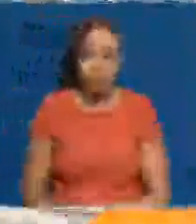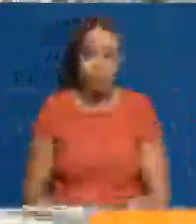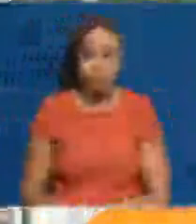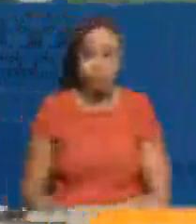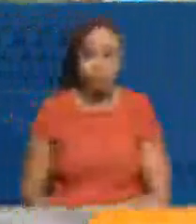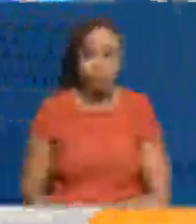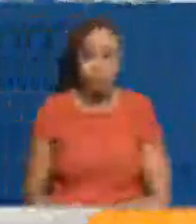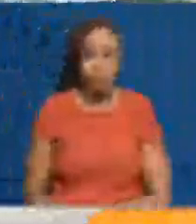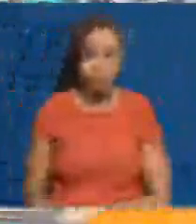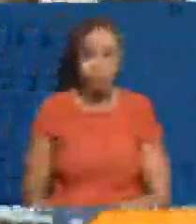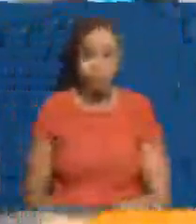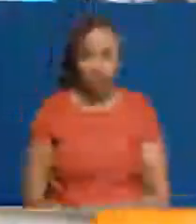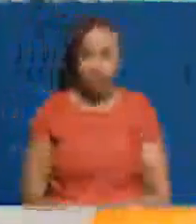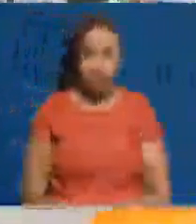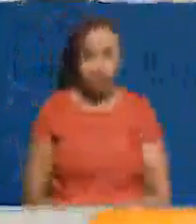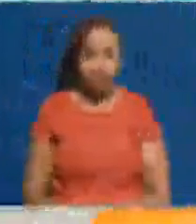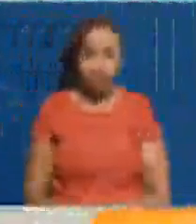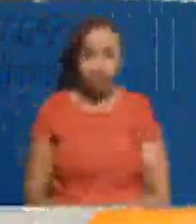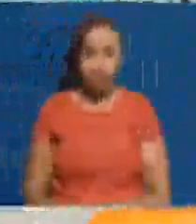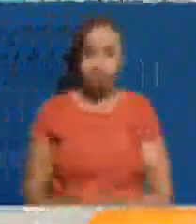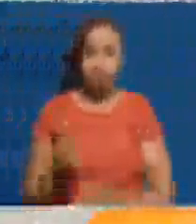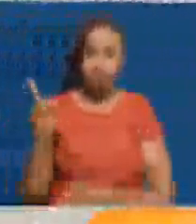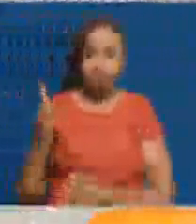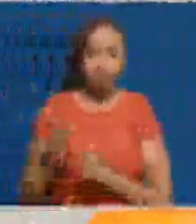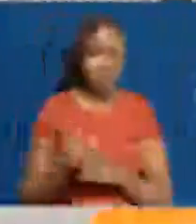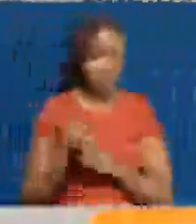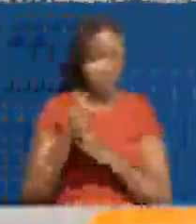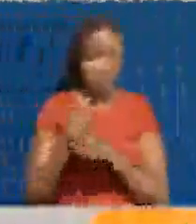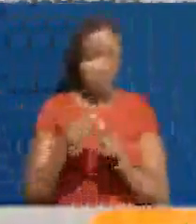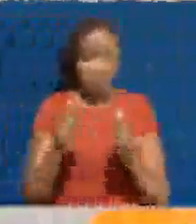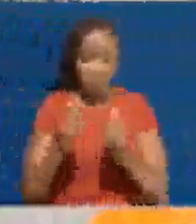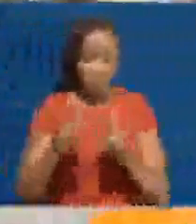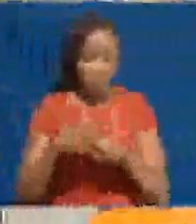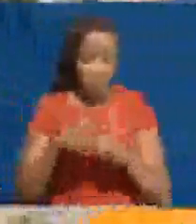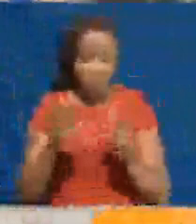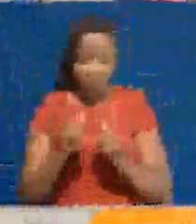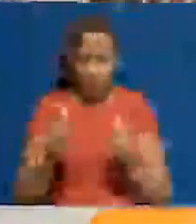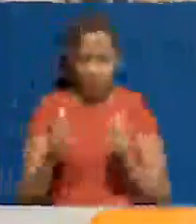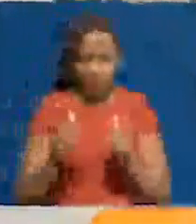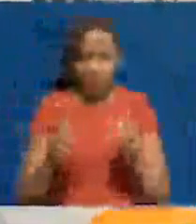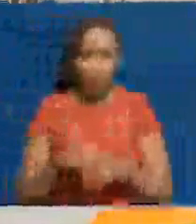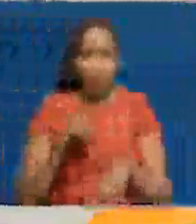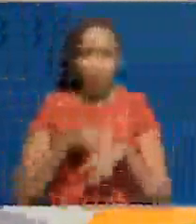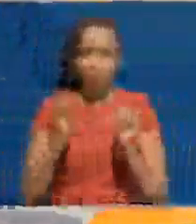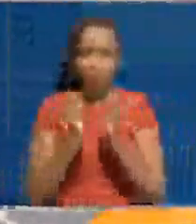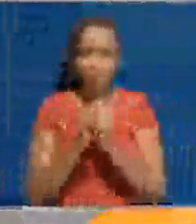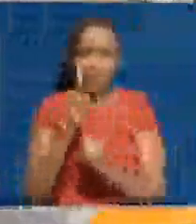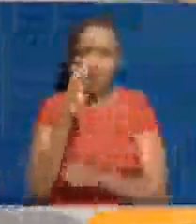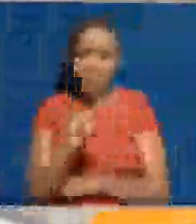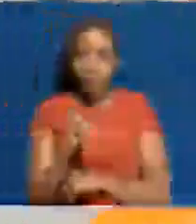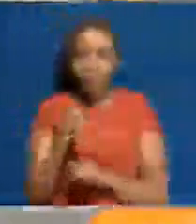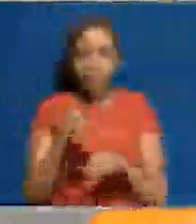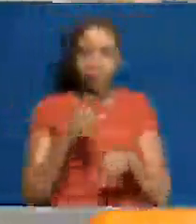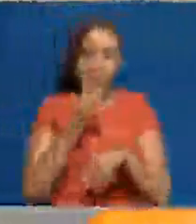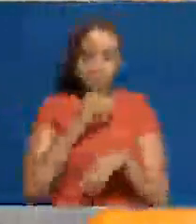Mehari was making his bow in the Great Ethiopian Run set early pace from the start and was no match for the rest of the field, finishing the 10-kilometer run in